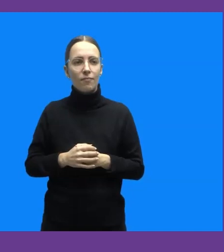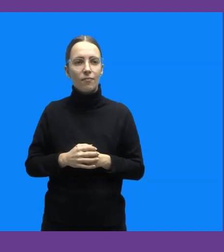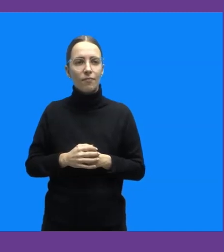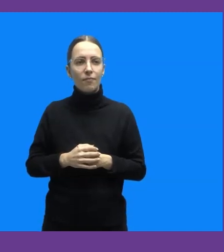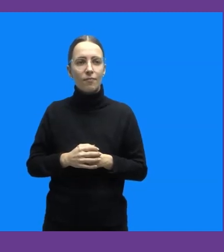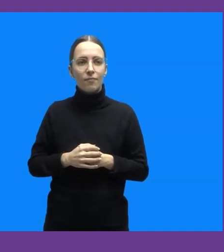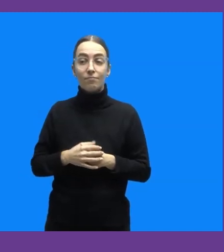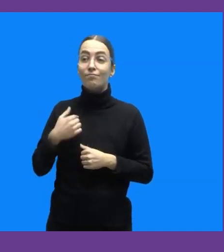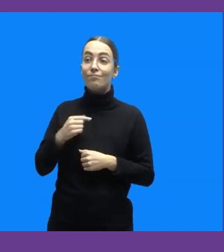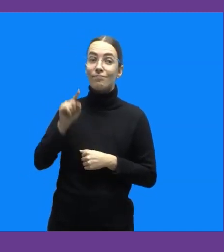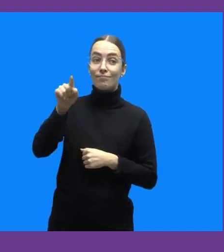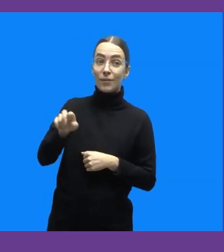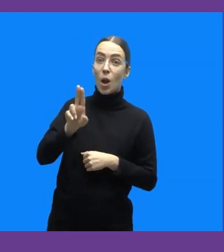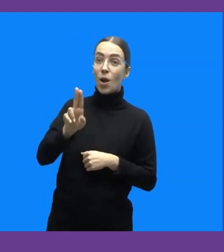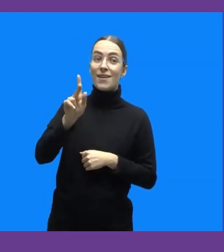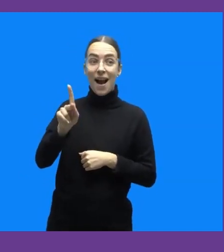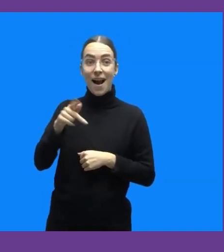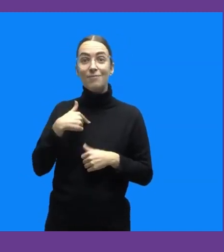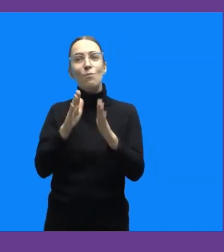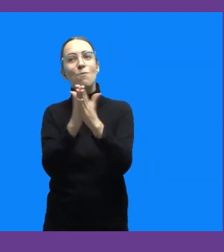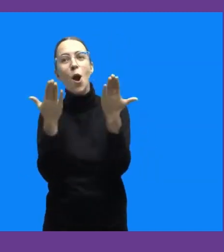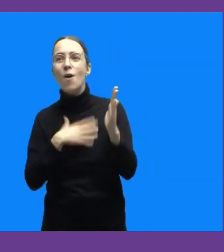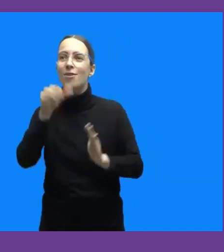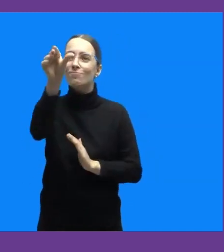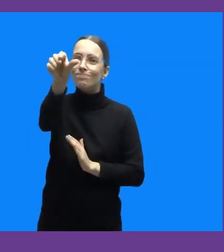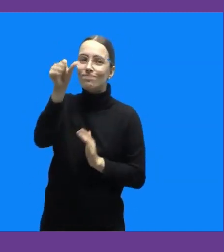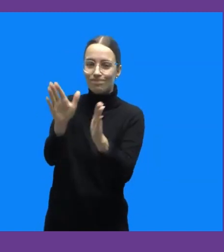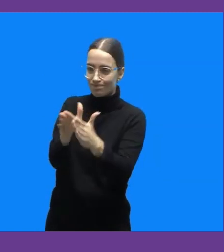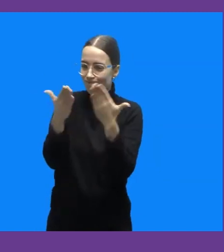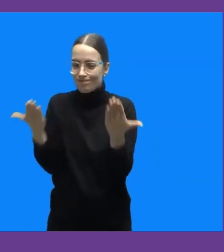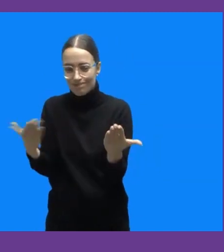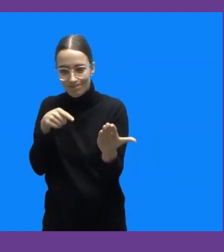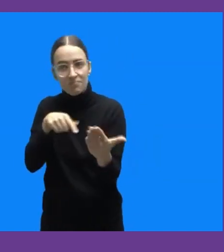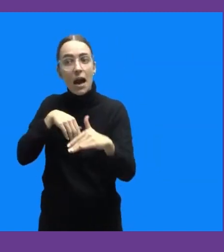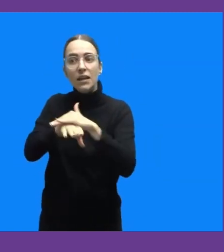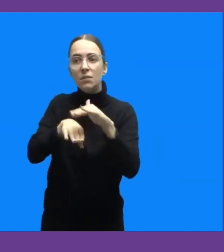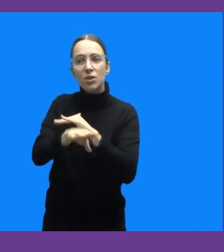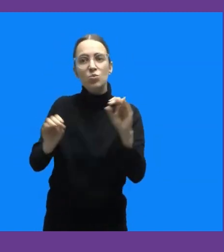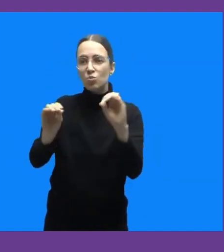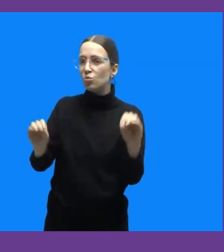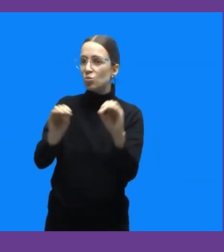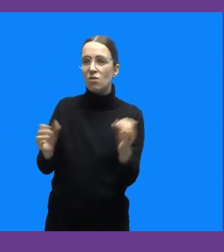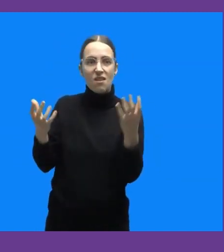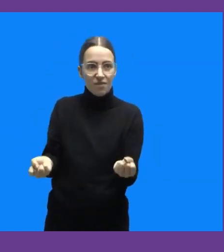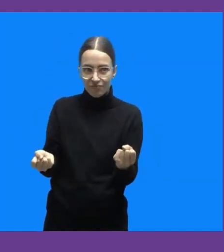the first semester, second semester in university. So I think from a practical point of view, I